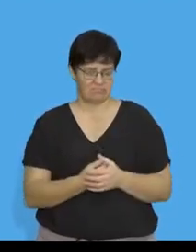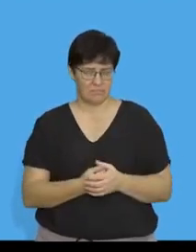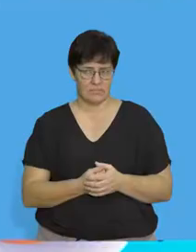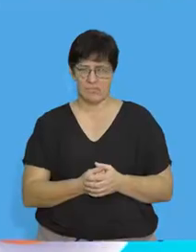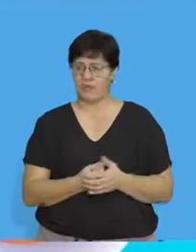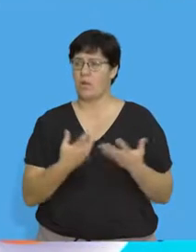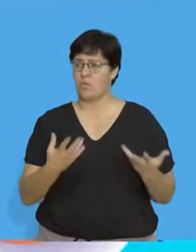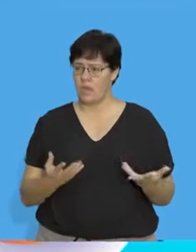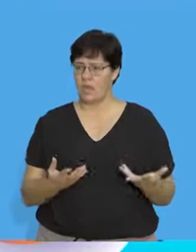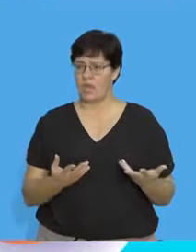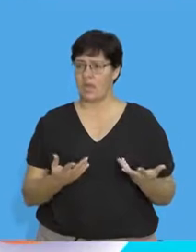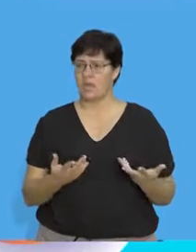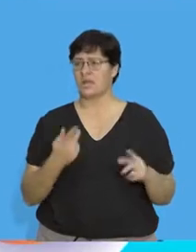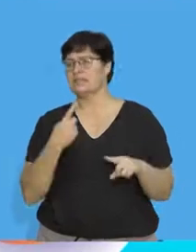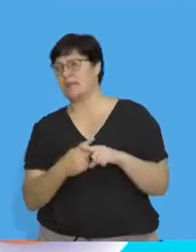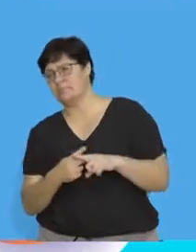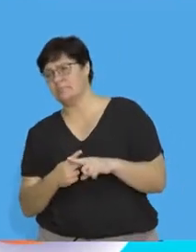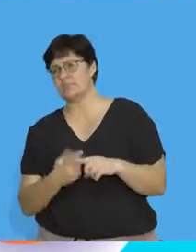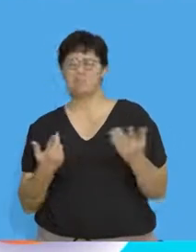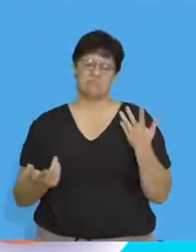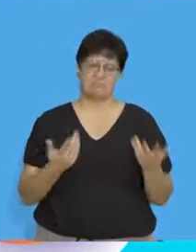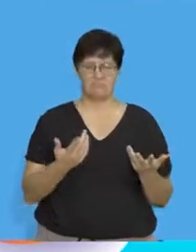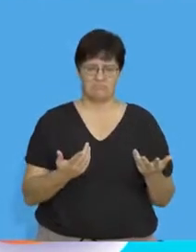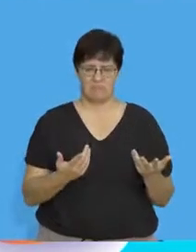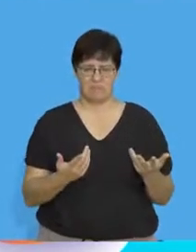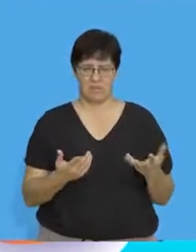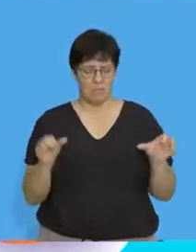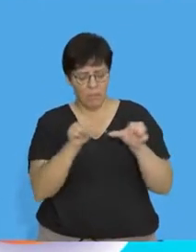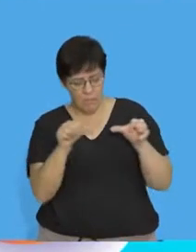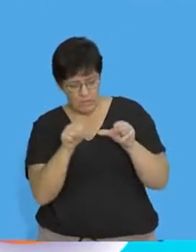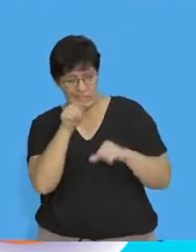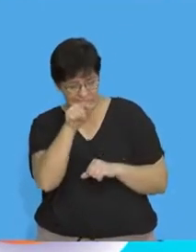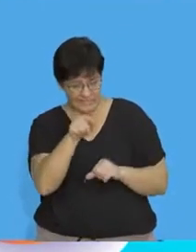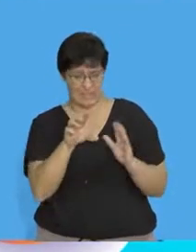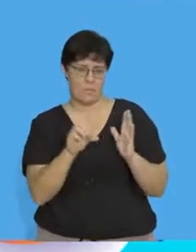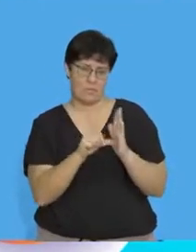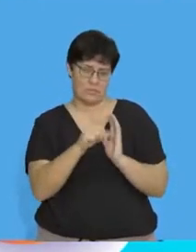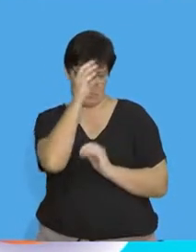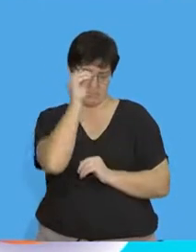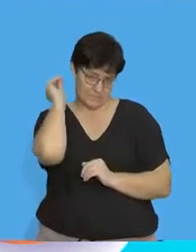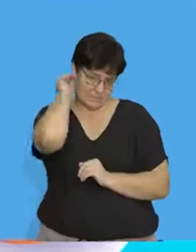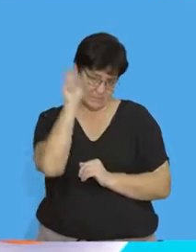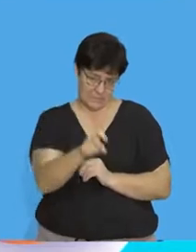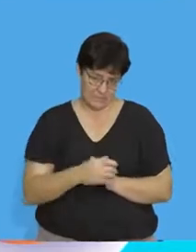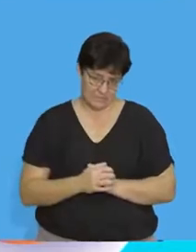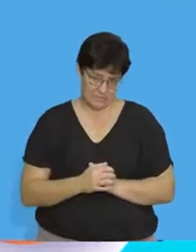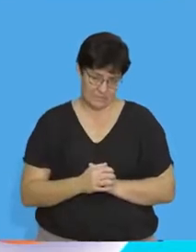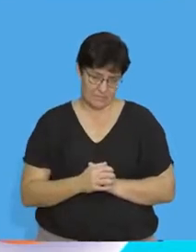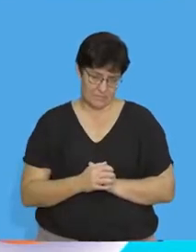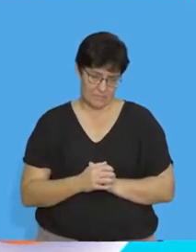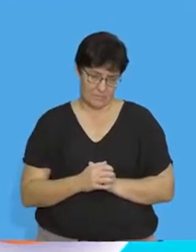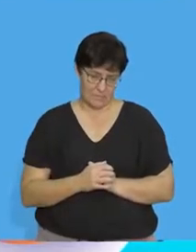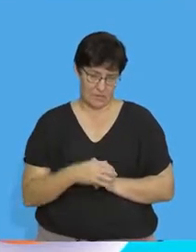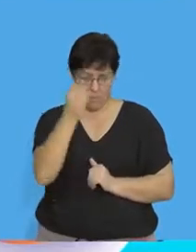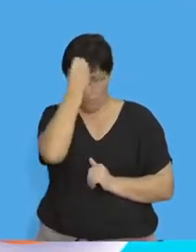constant. That's another way of checking that it is a directly proportional relationship. So looking at how